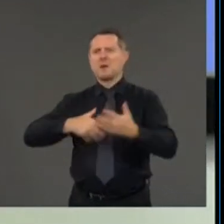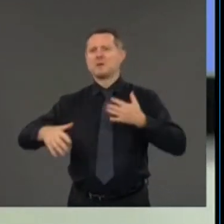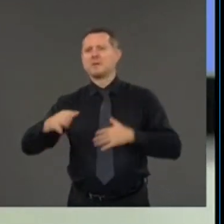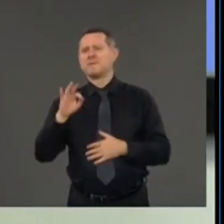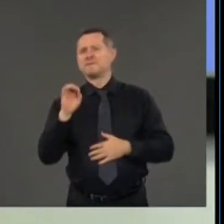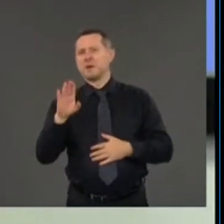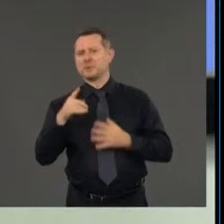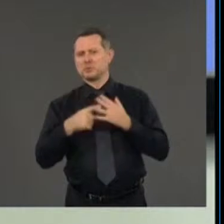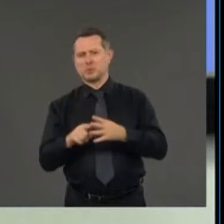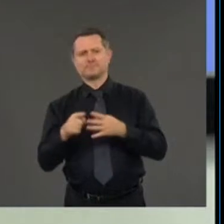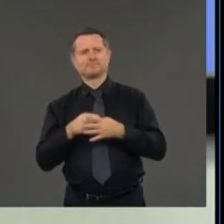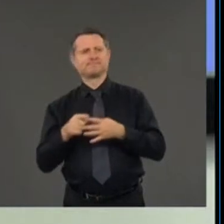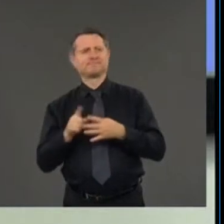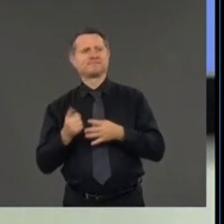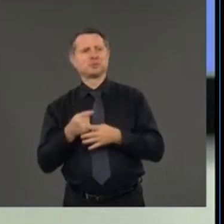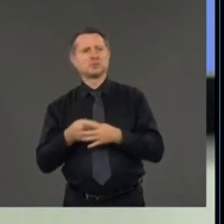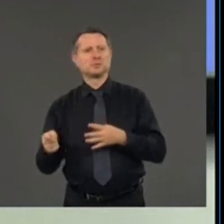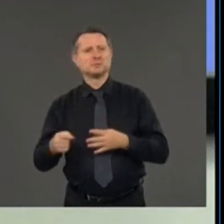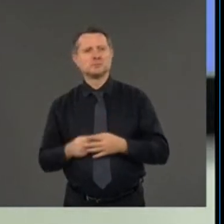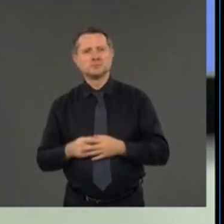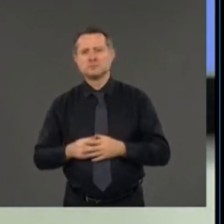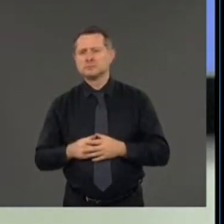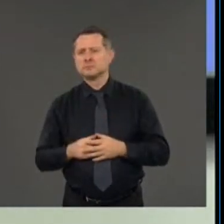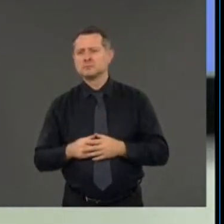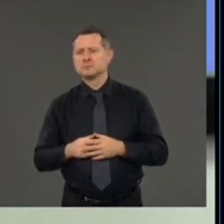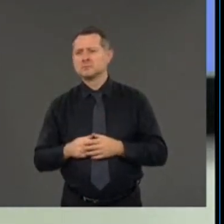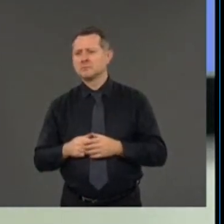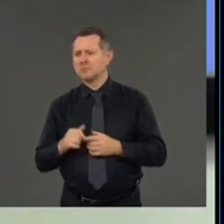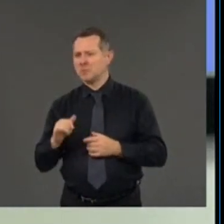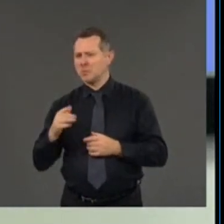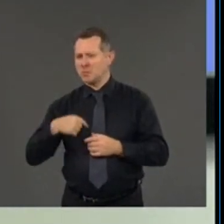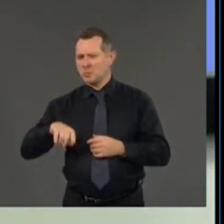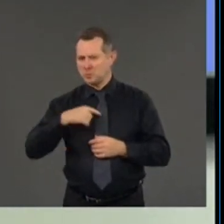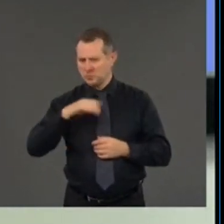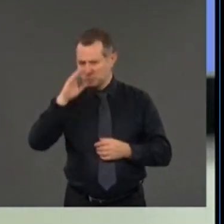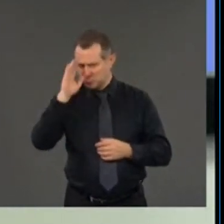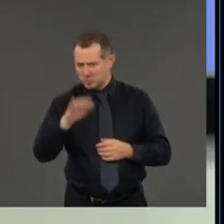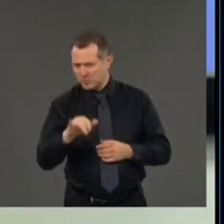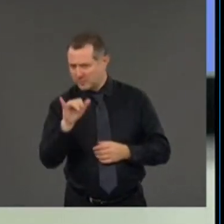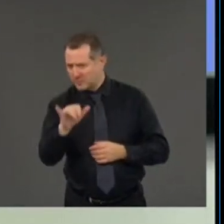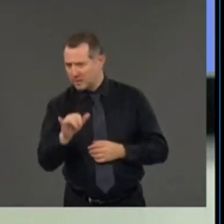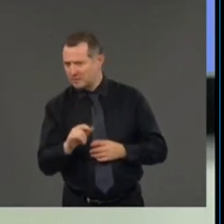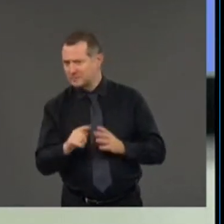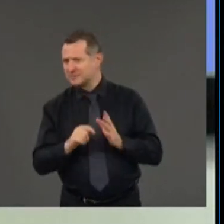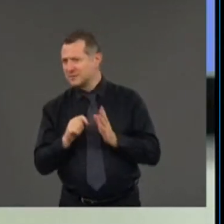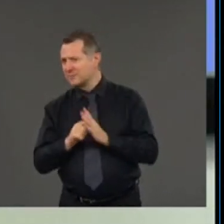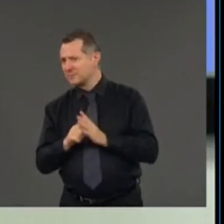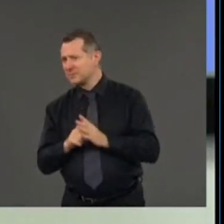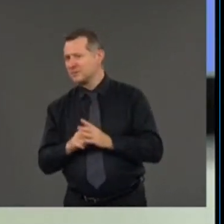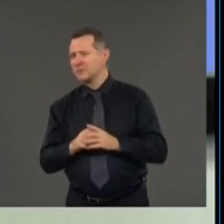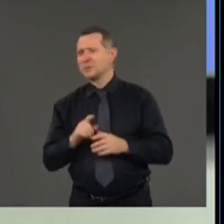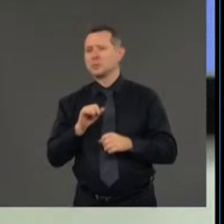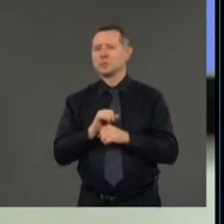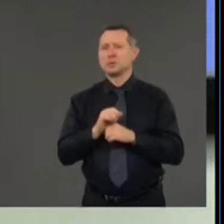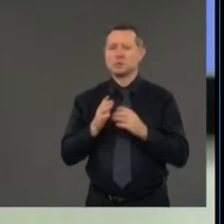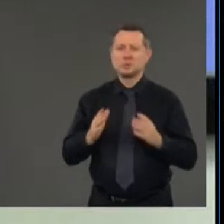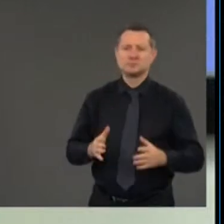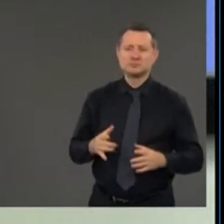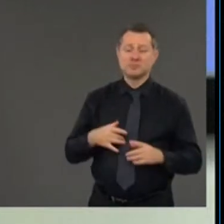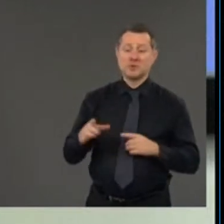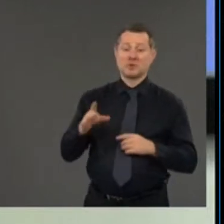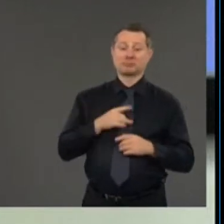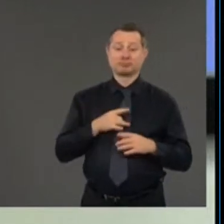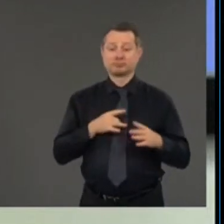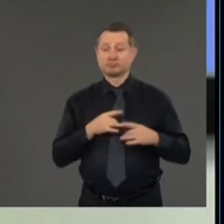February. And of course, as we know, as the workers that are working